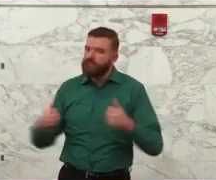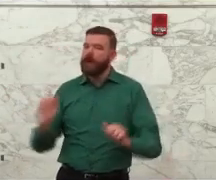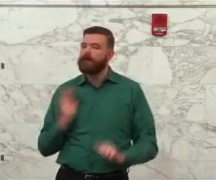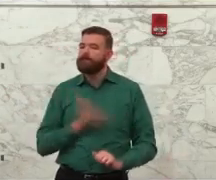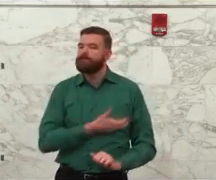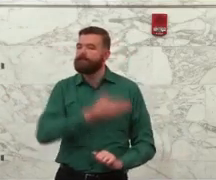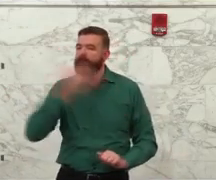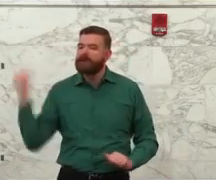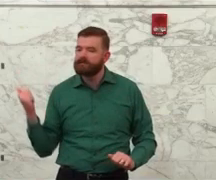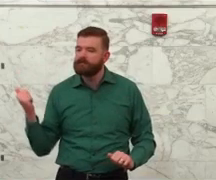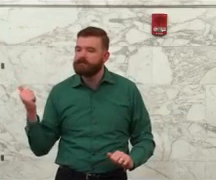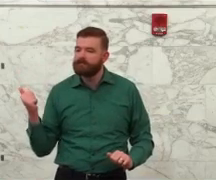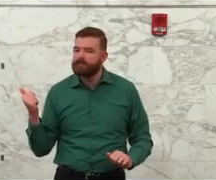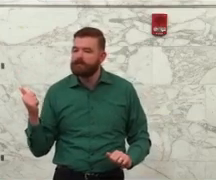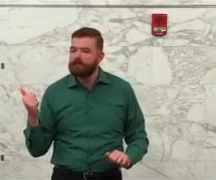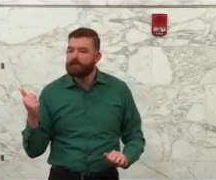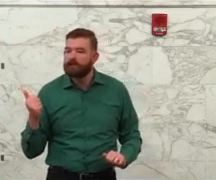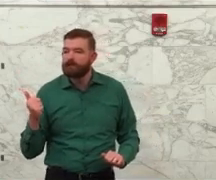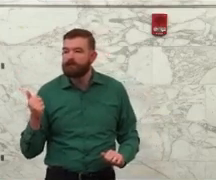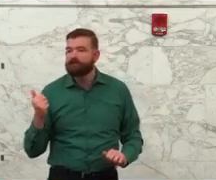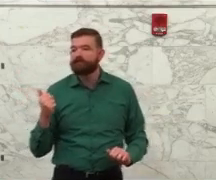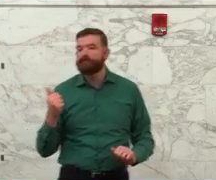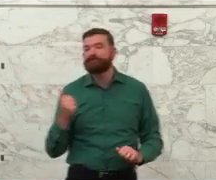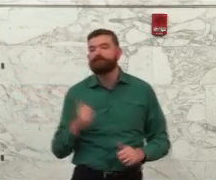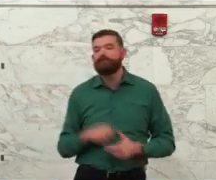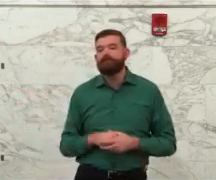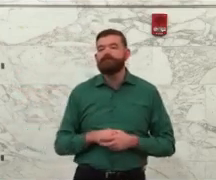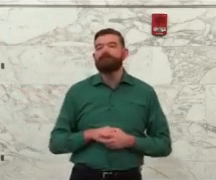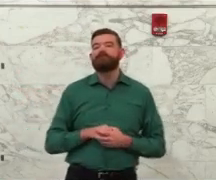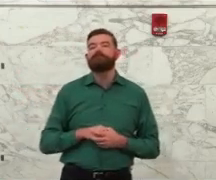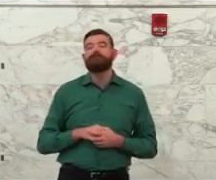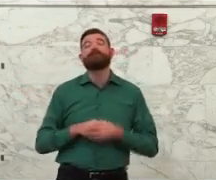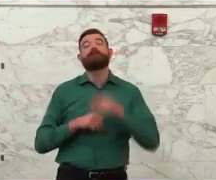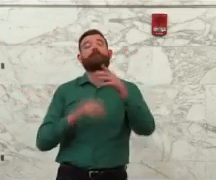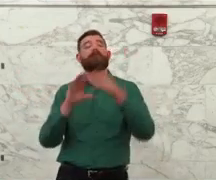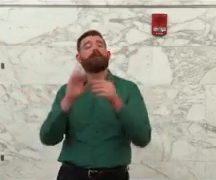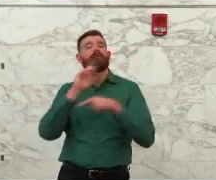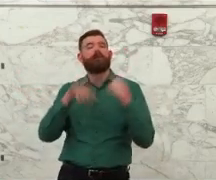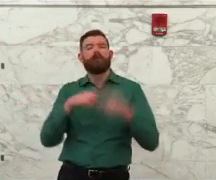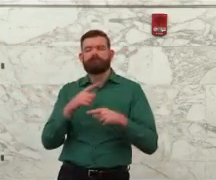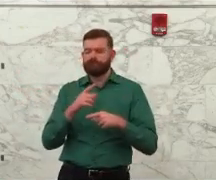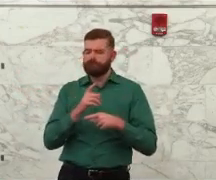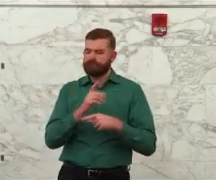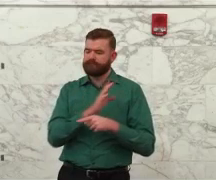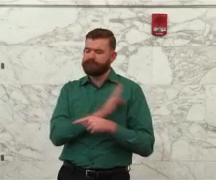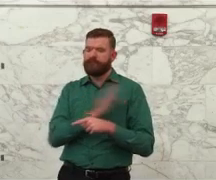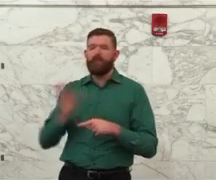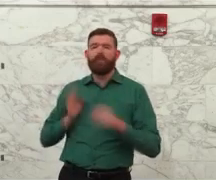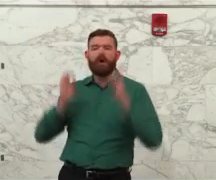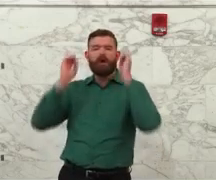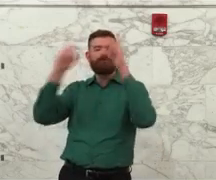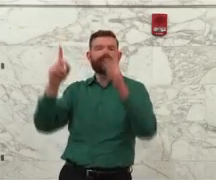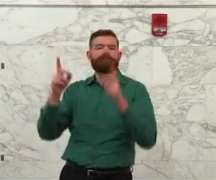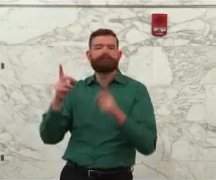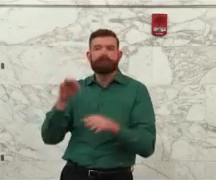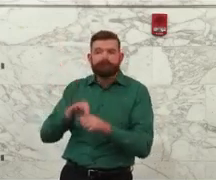be extended or their terms will end literally 4 seconds of thought. So I don't have an answer for you. We'll come back. I assume if